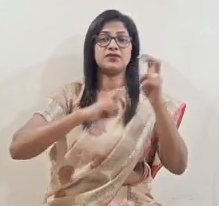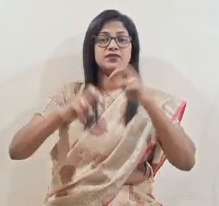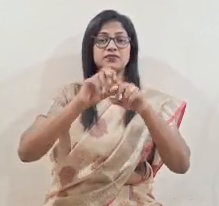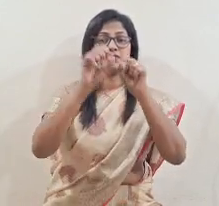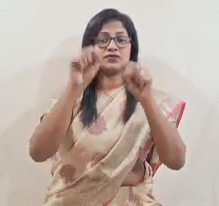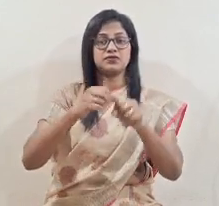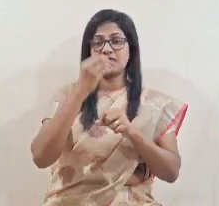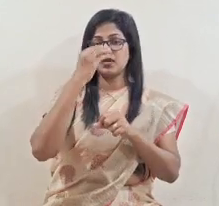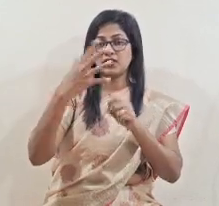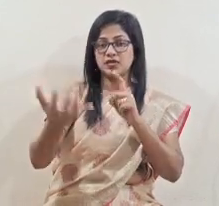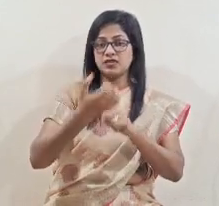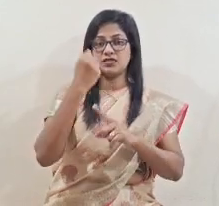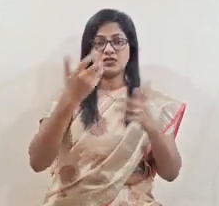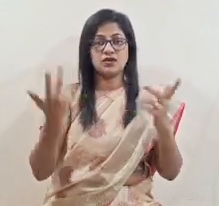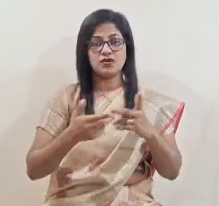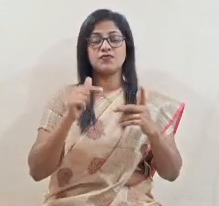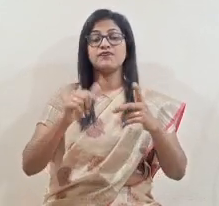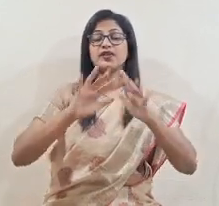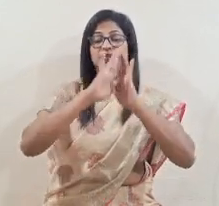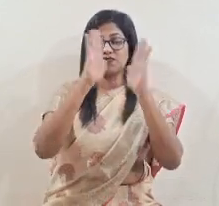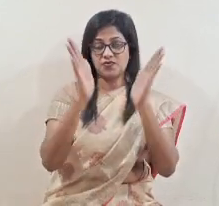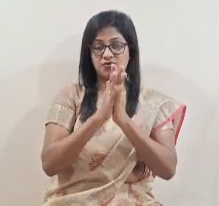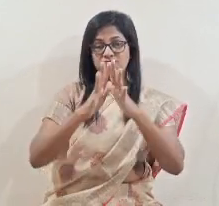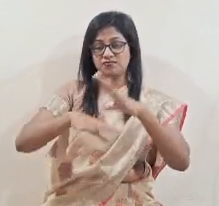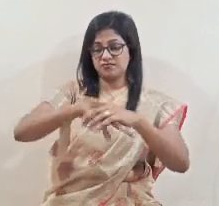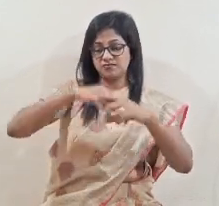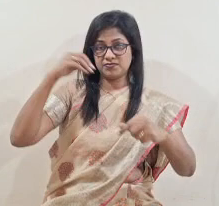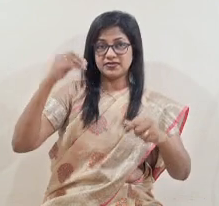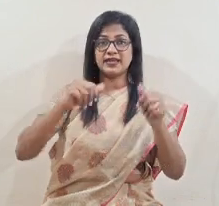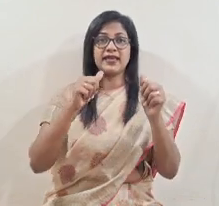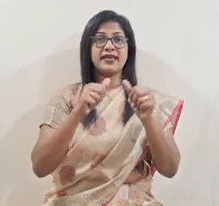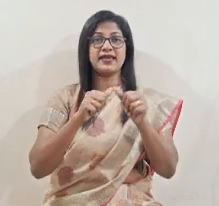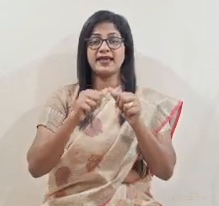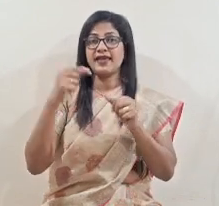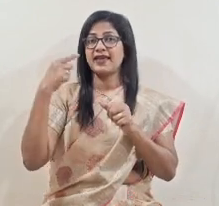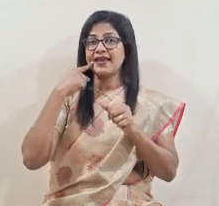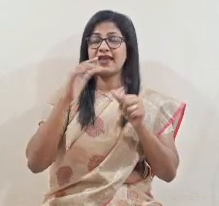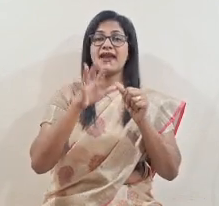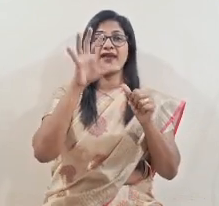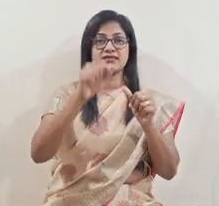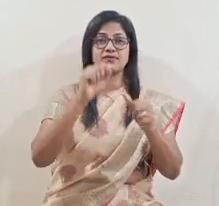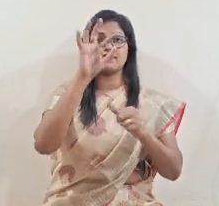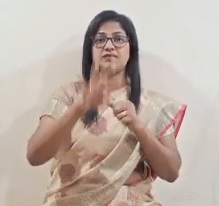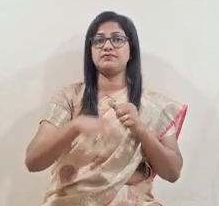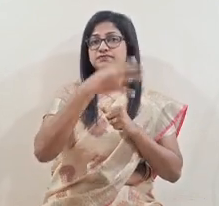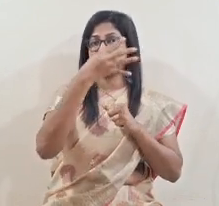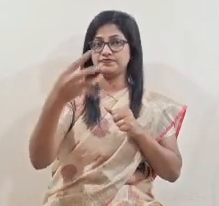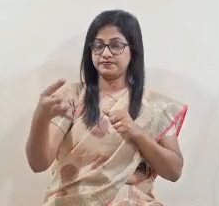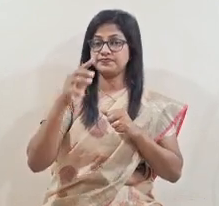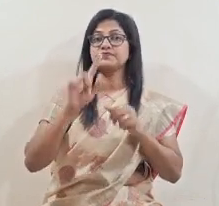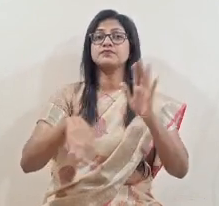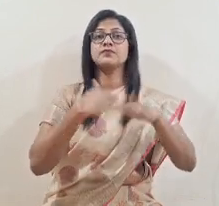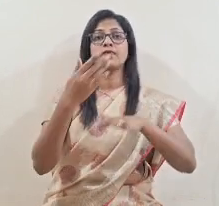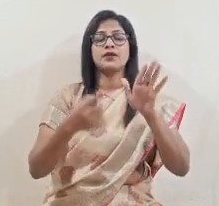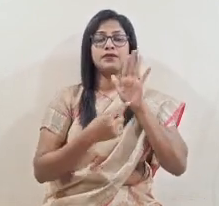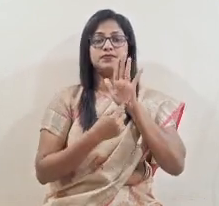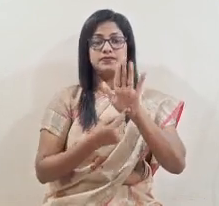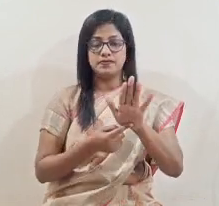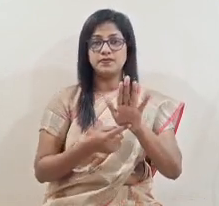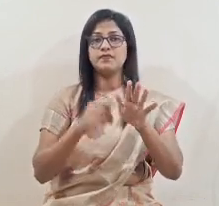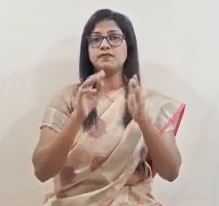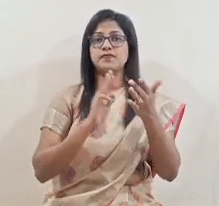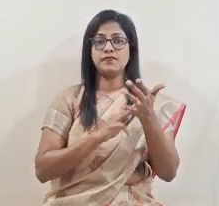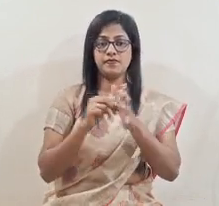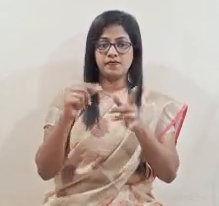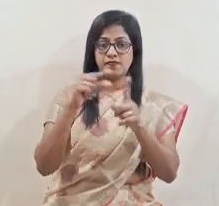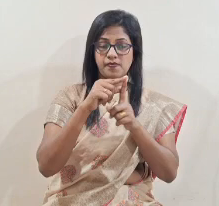system. This all is then summed up to get AI, that is accessibility index, which is then showed in